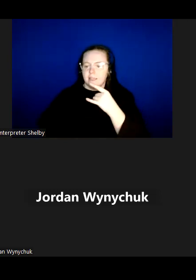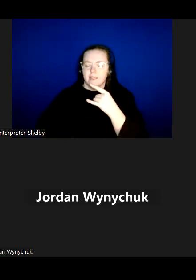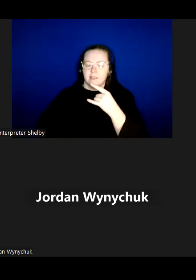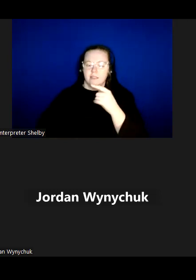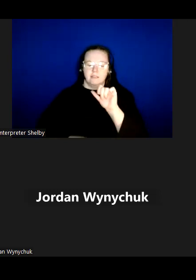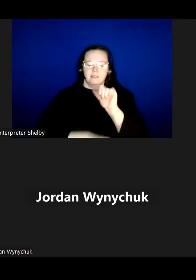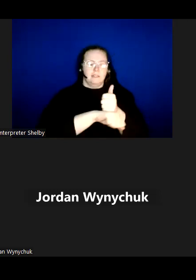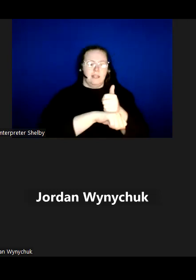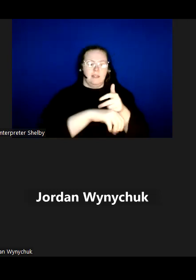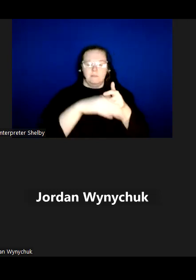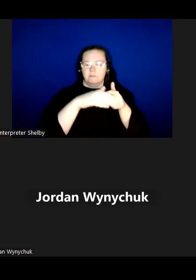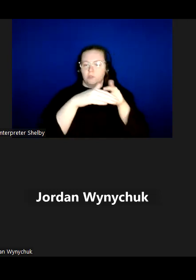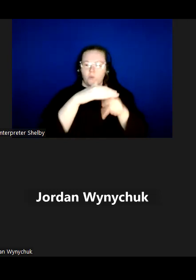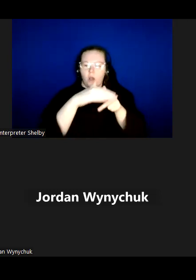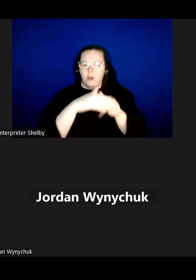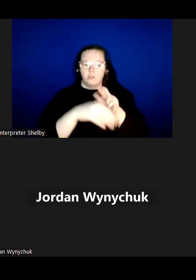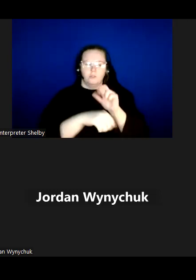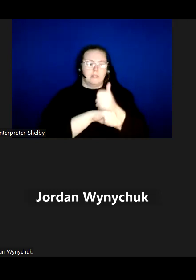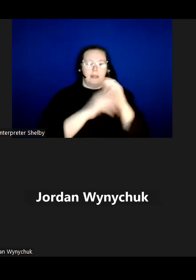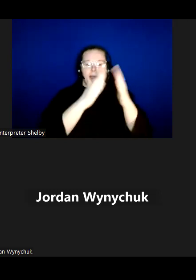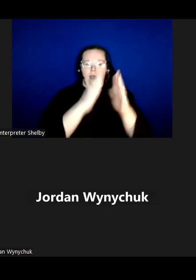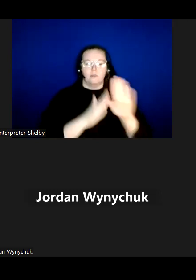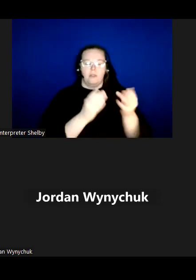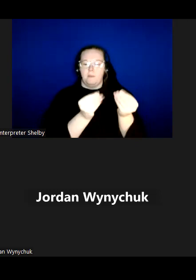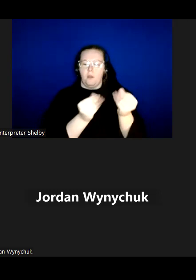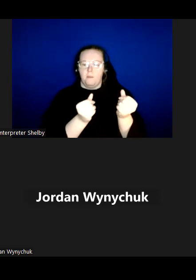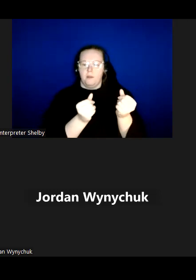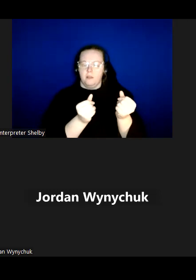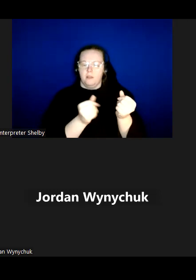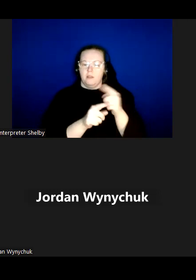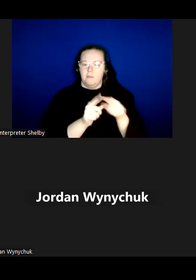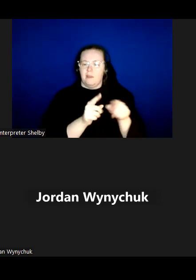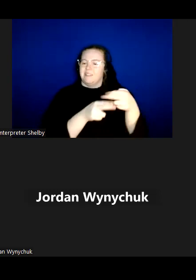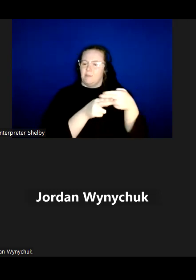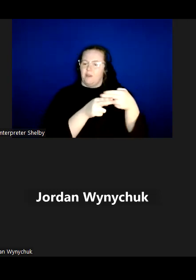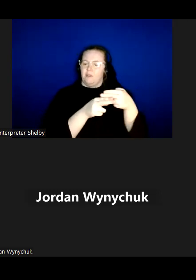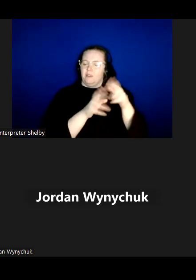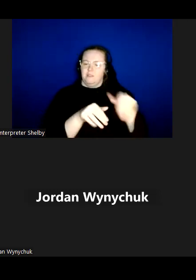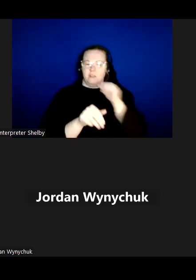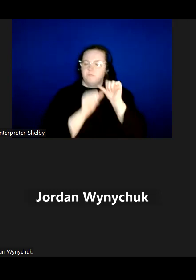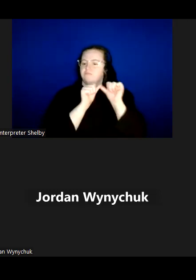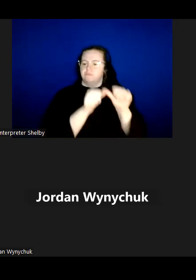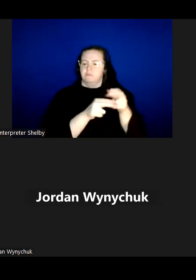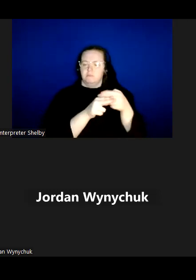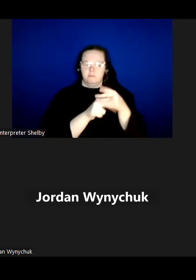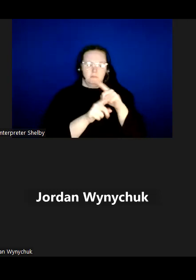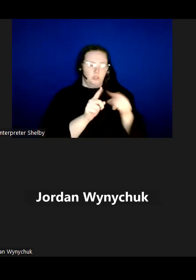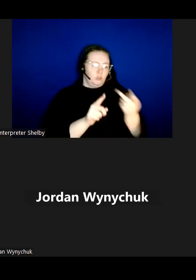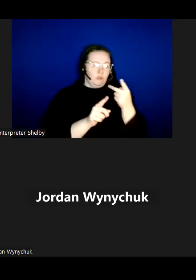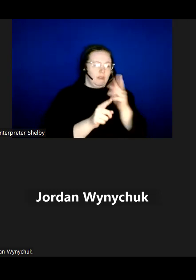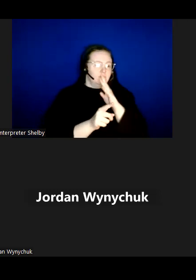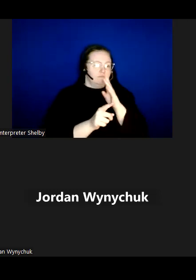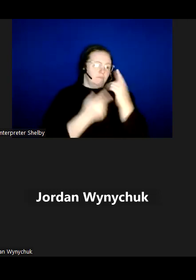a temporary structure on the property, but they know it's just there temporarily and it's just a verbal agreement, not on